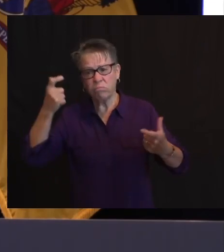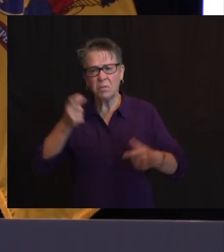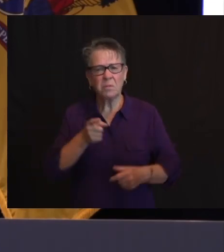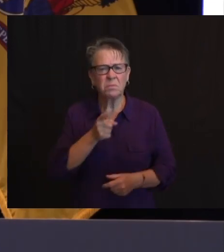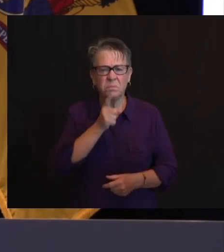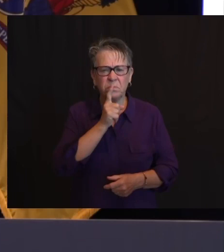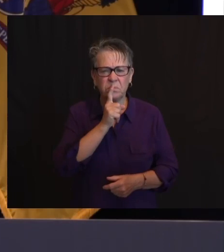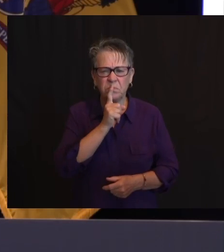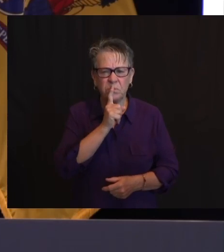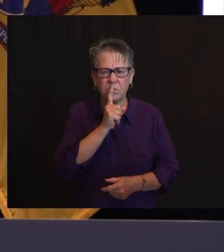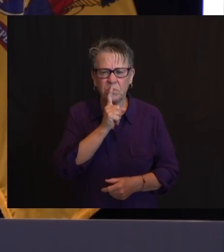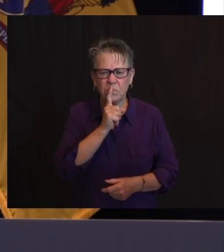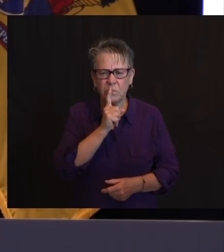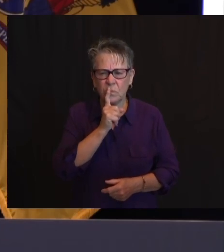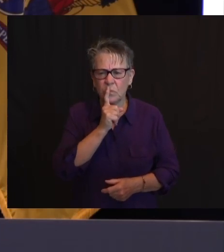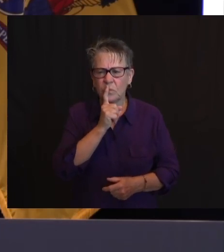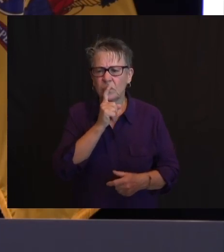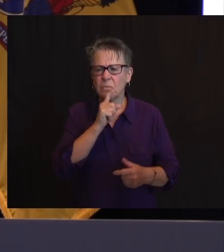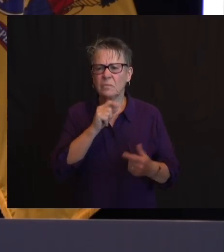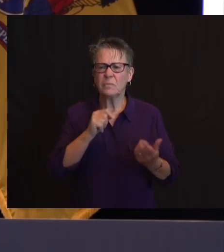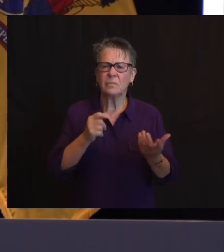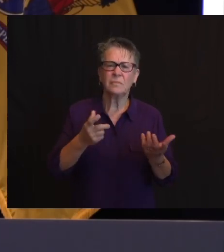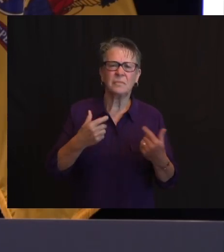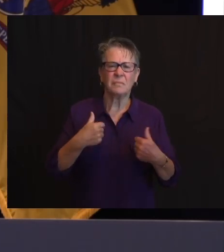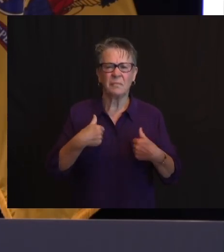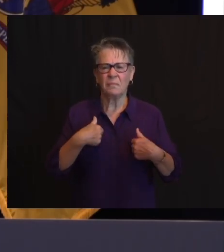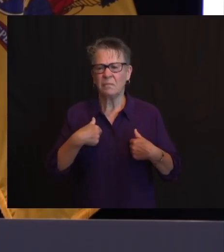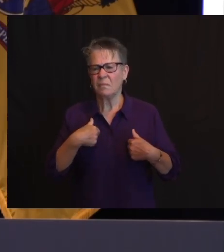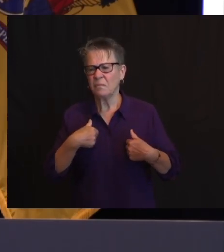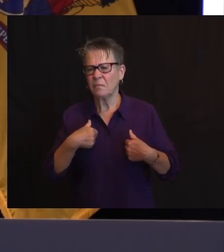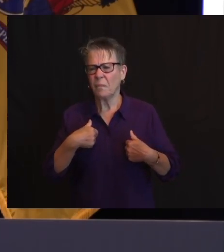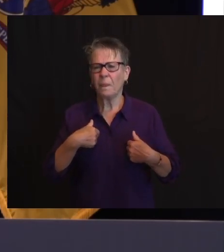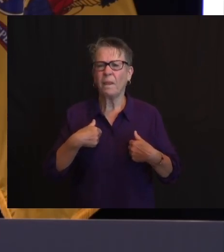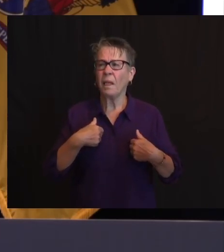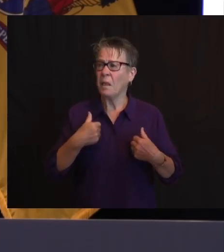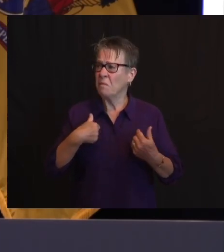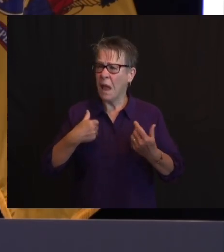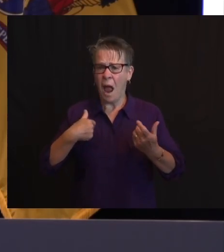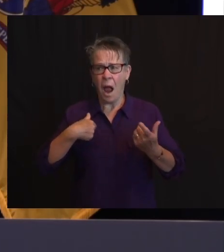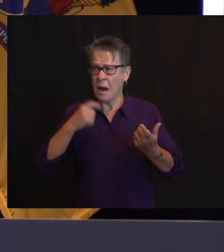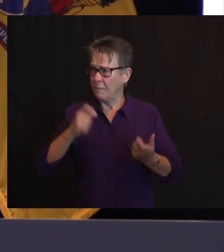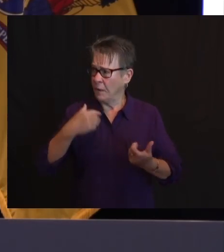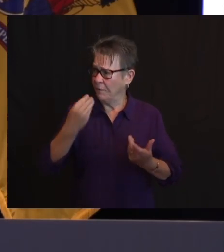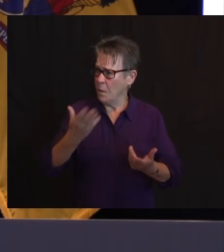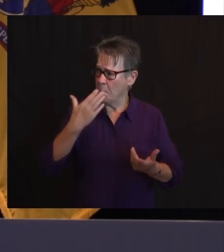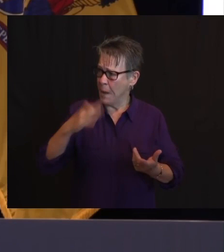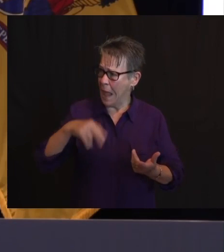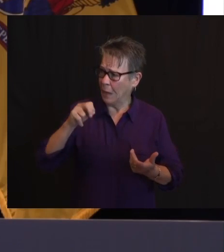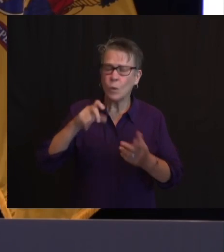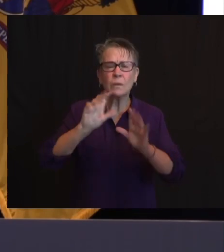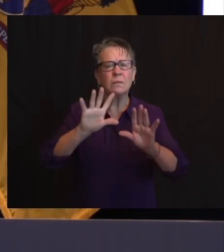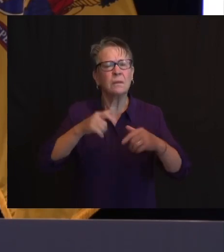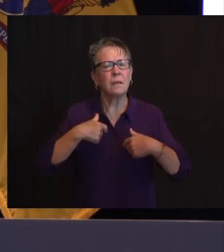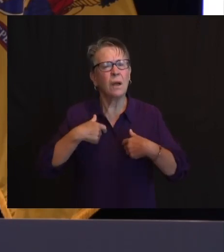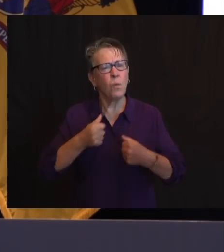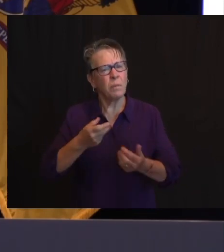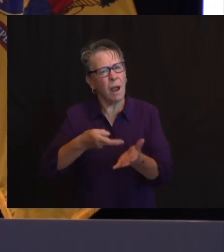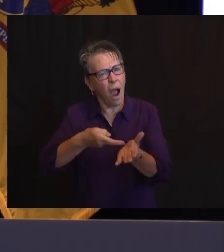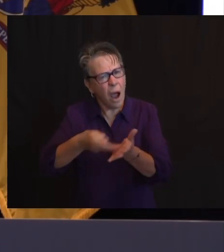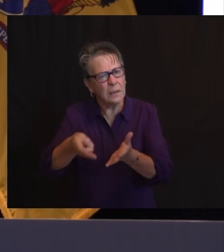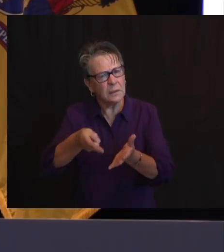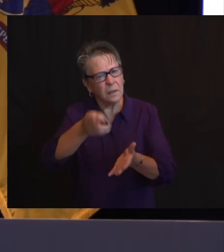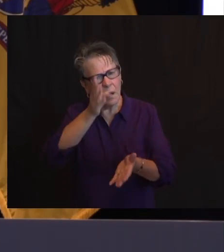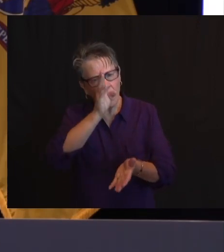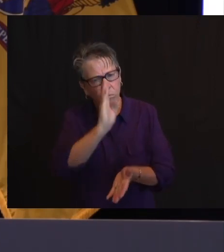even when we didn't like what we saw, we have been upfront and called balls and strikes as best we can. So I'll let the